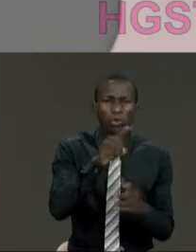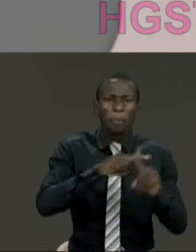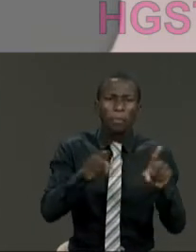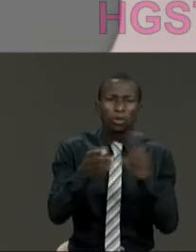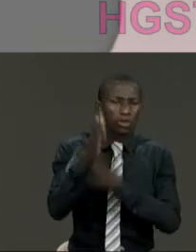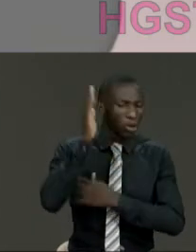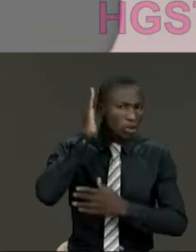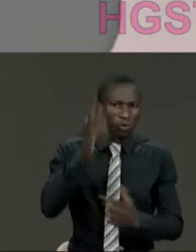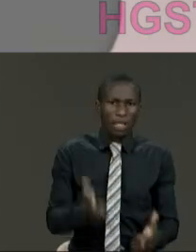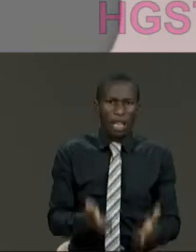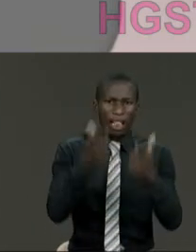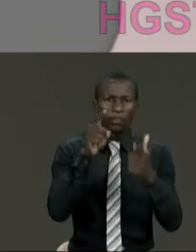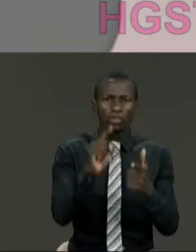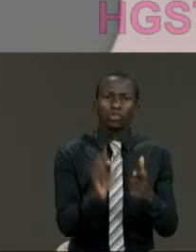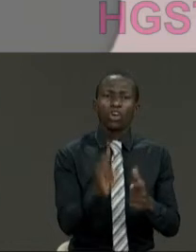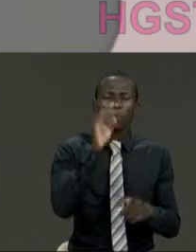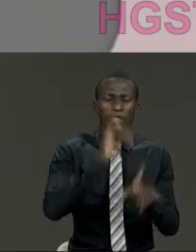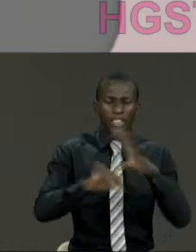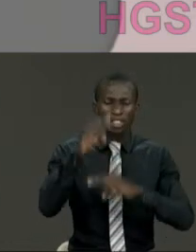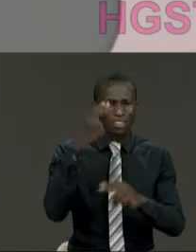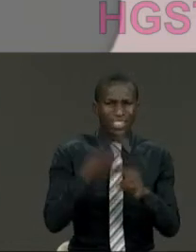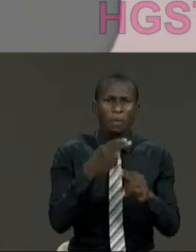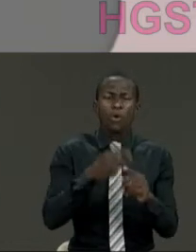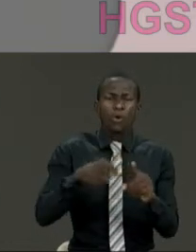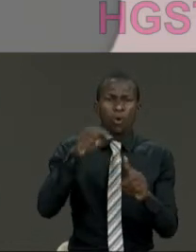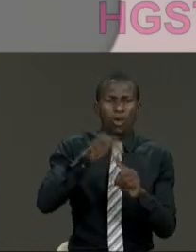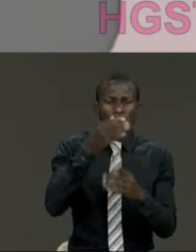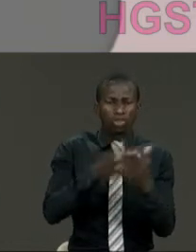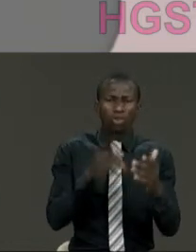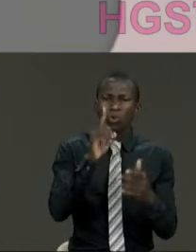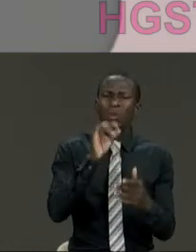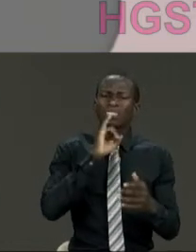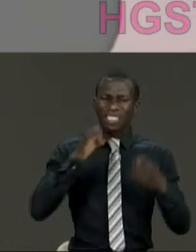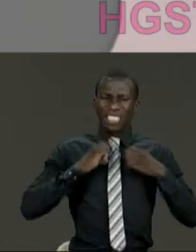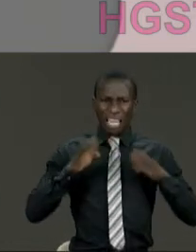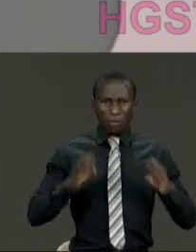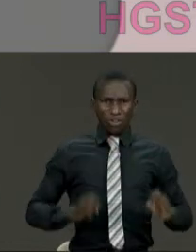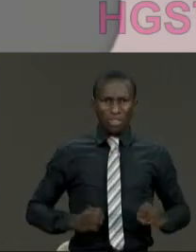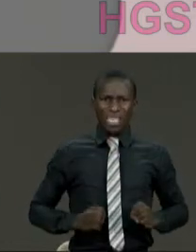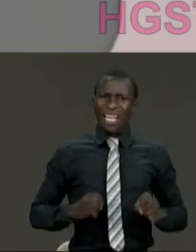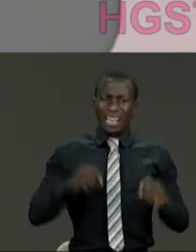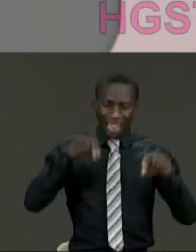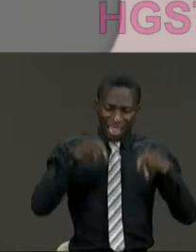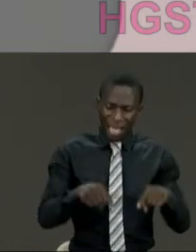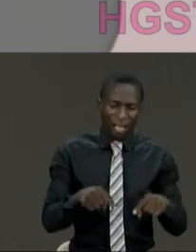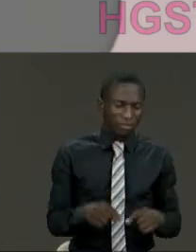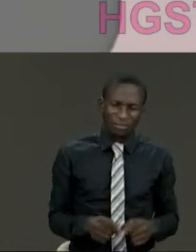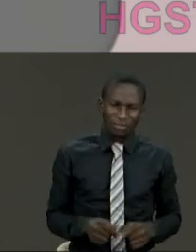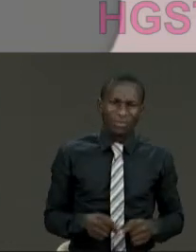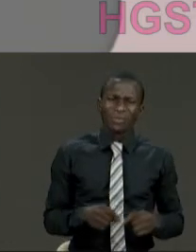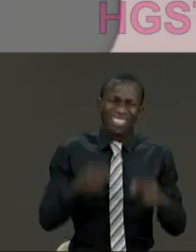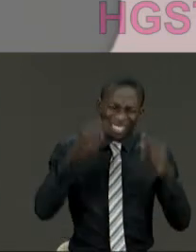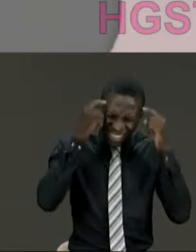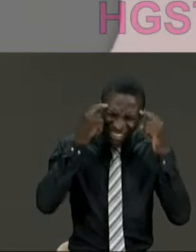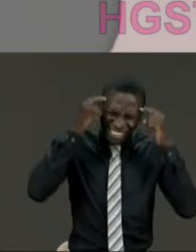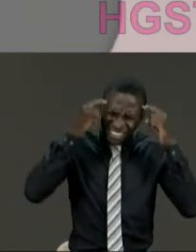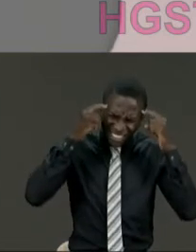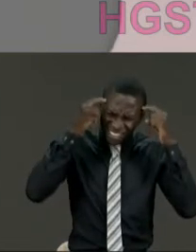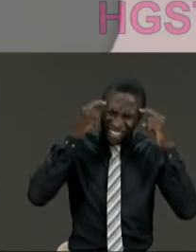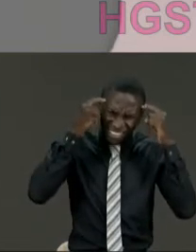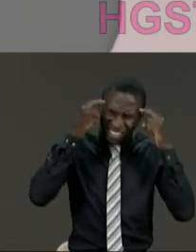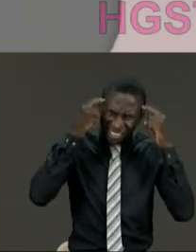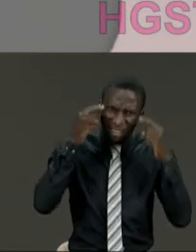name. Amen. When someone is emotionally down, frustration setting, depression setting,